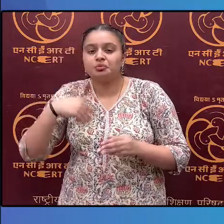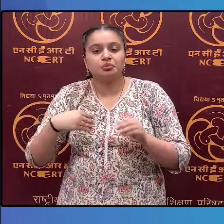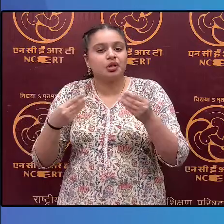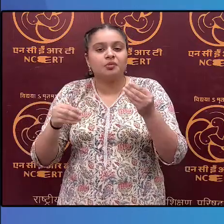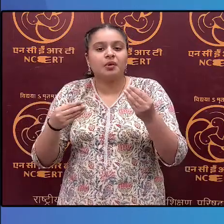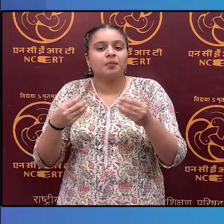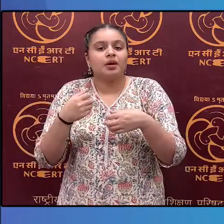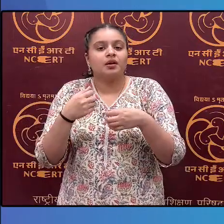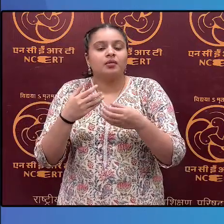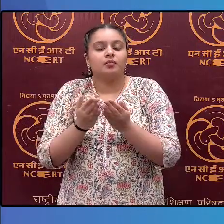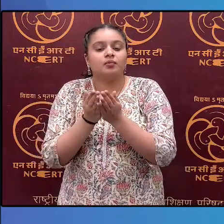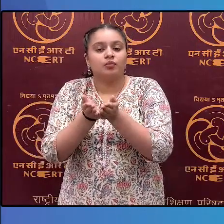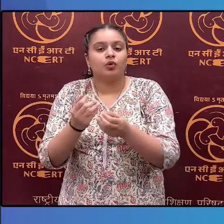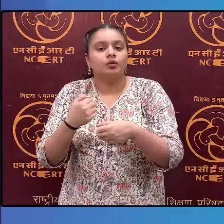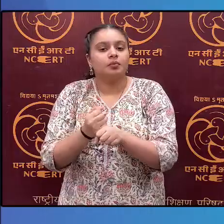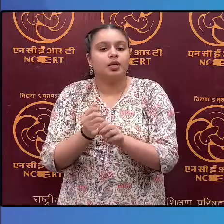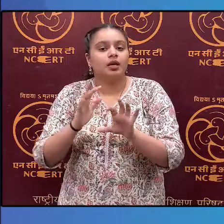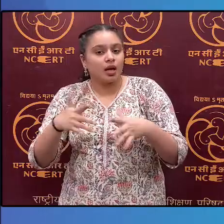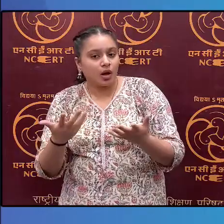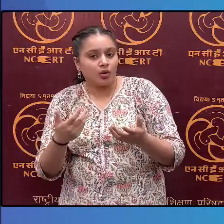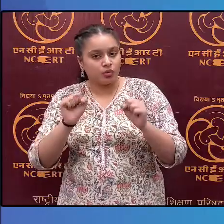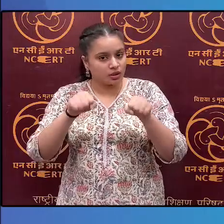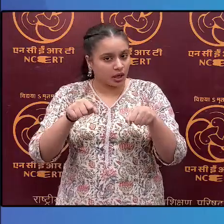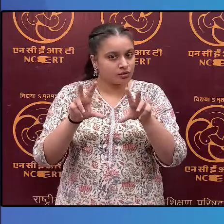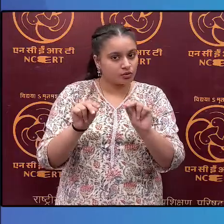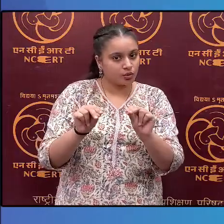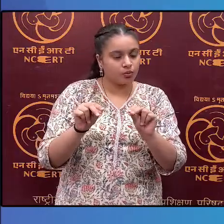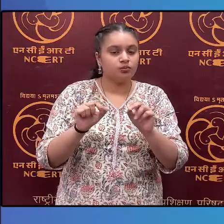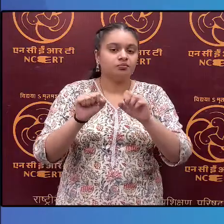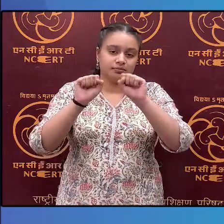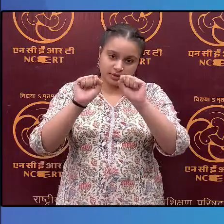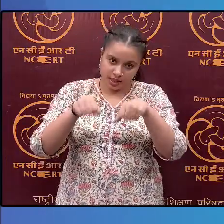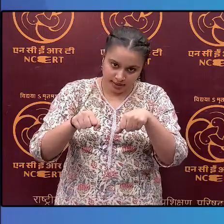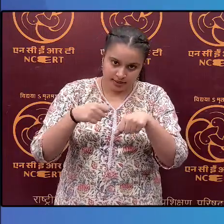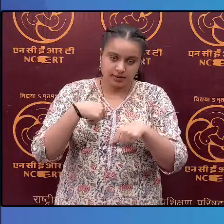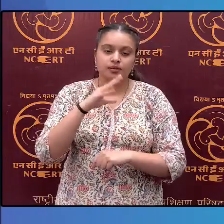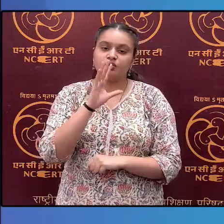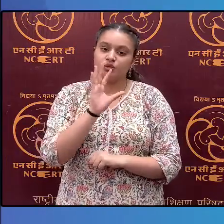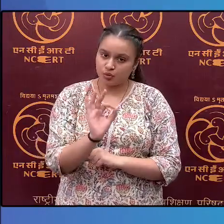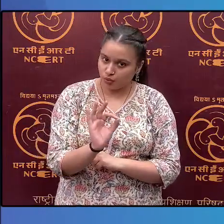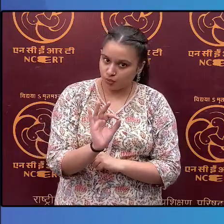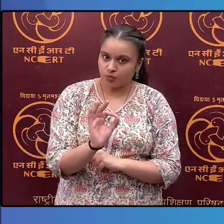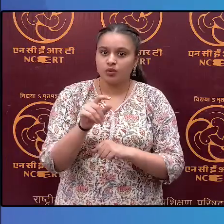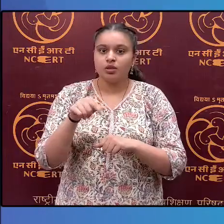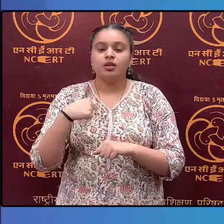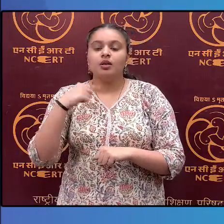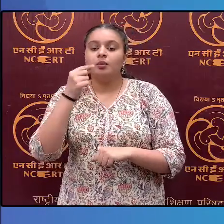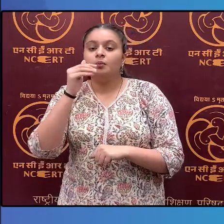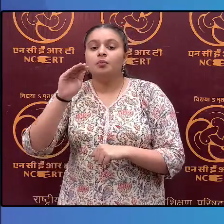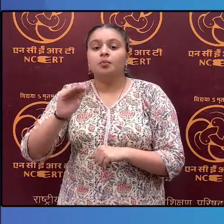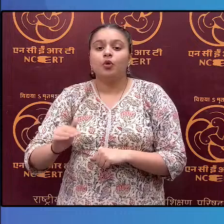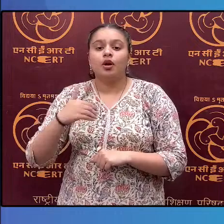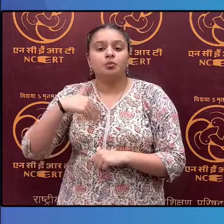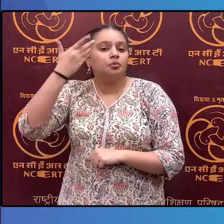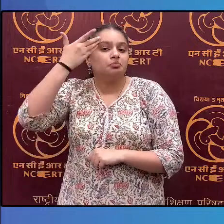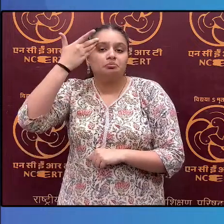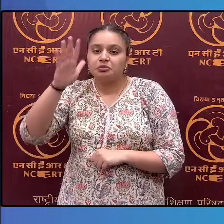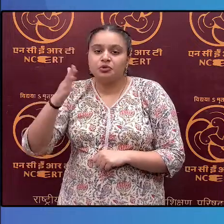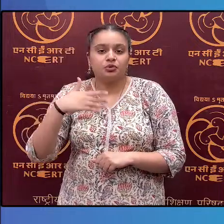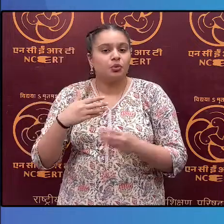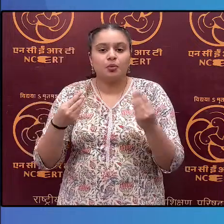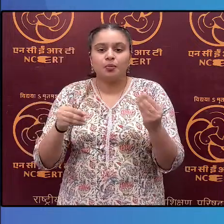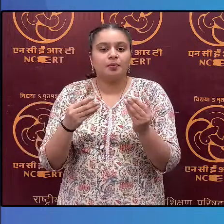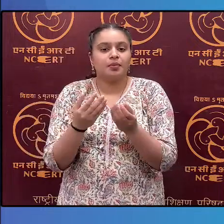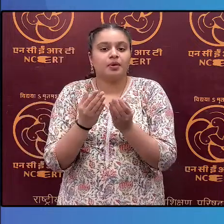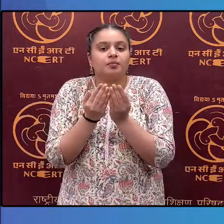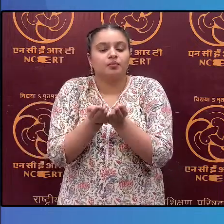boats. Is this statement correct or incorrect? It's true. Yes, absolutely. The boy was unable to make paper